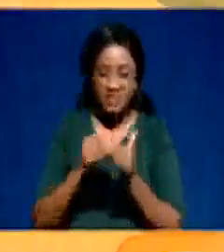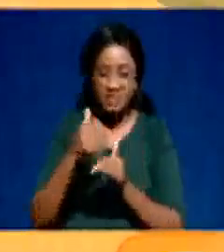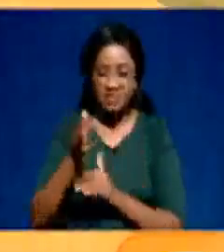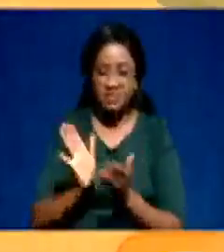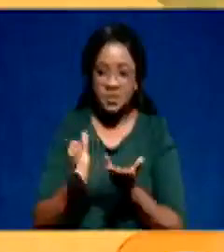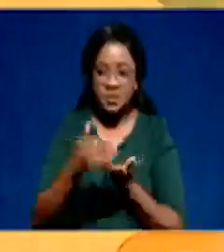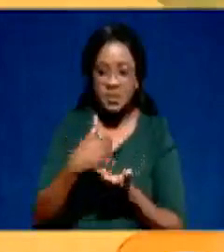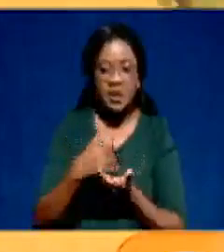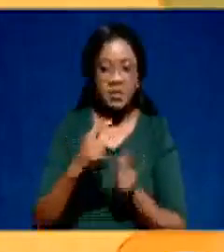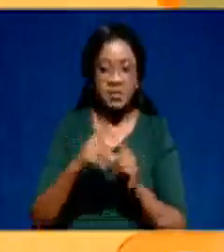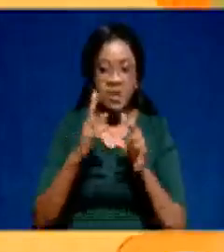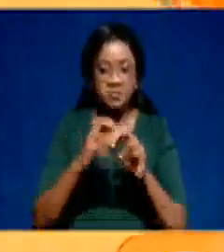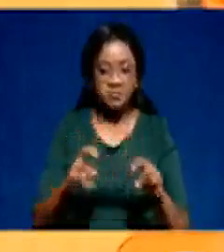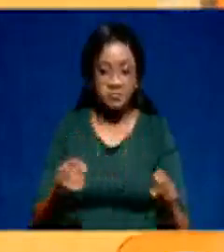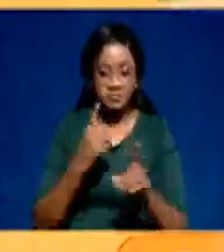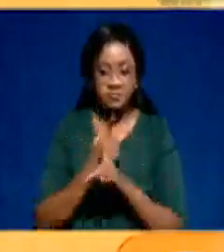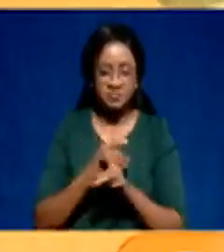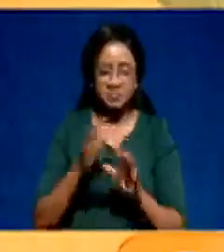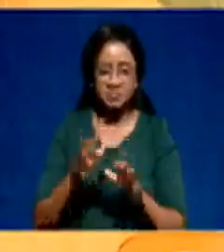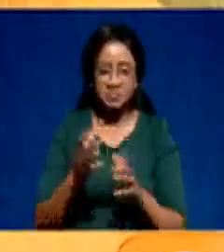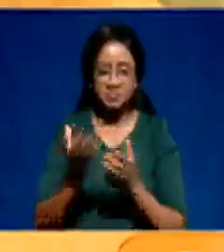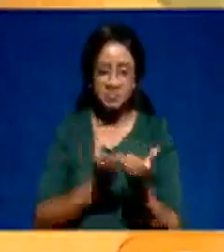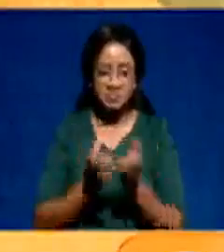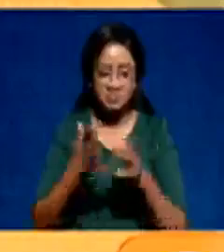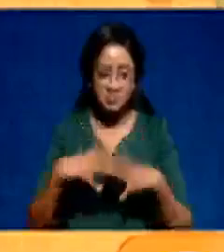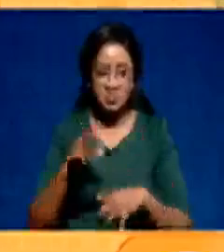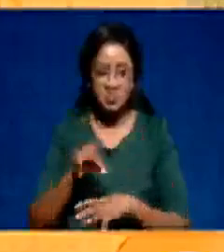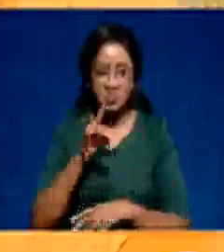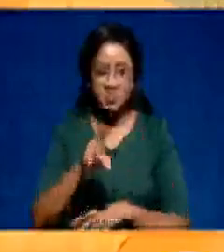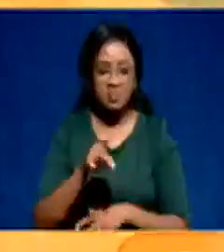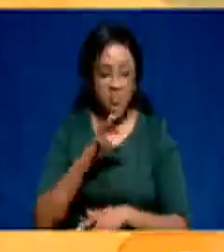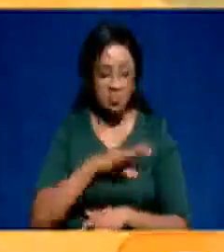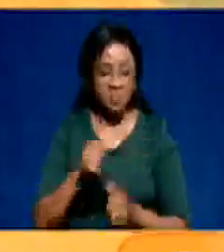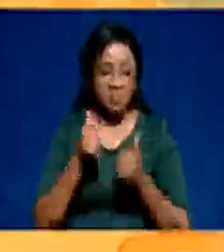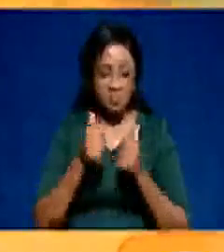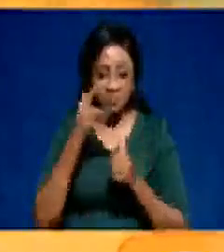persistent research, entrepreneurs are now finding meaning in this waste as they